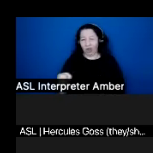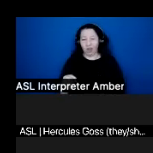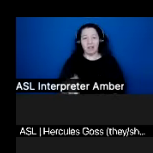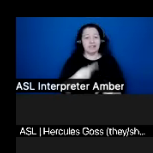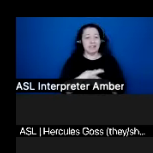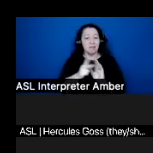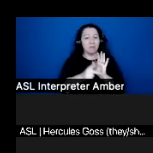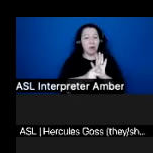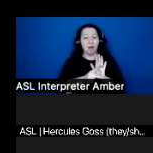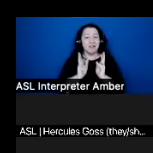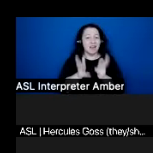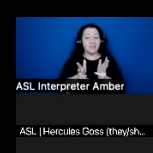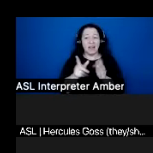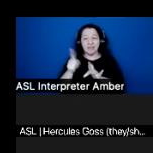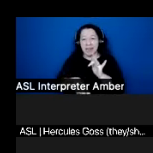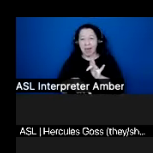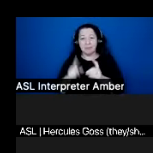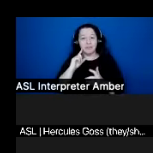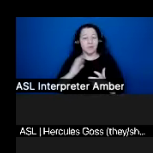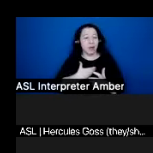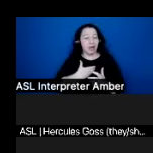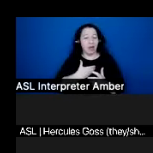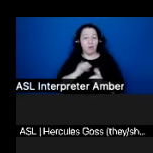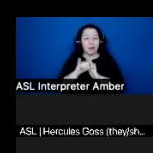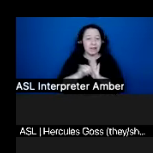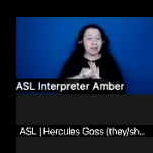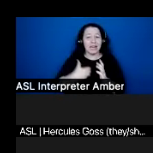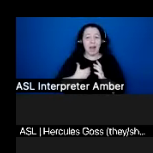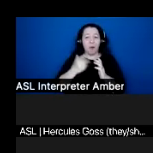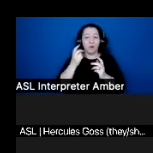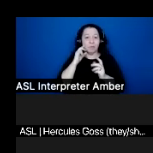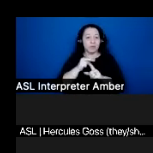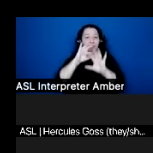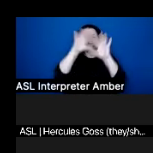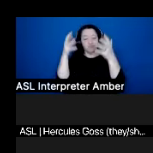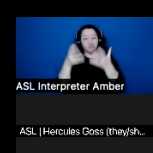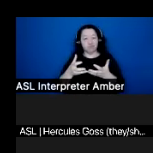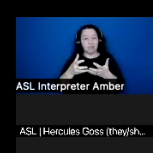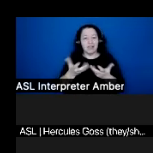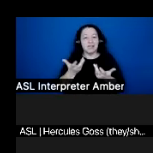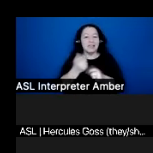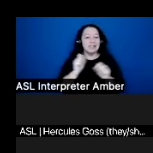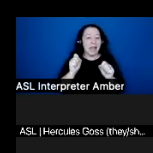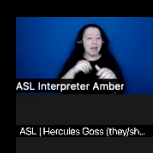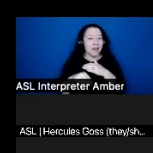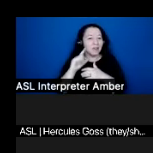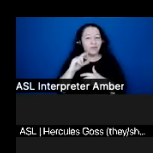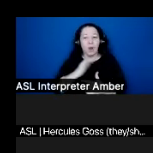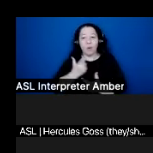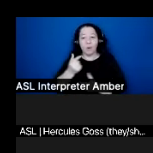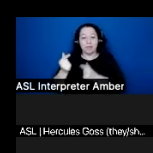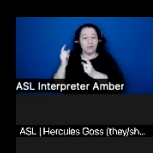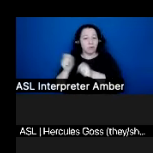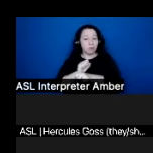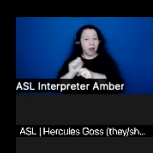worldview, and safe access to ancestral practices. We talked a little bit about this too, in the oppression slides, but